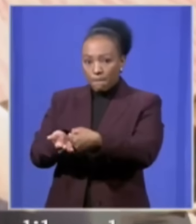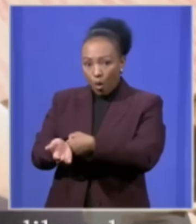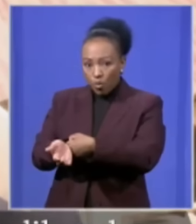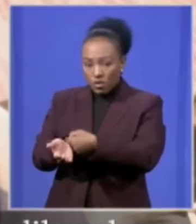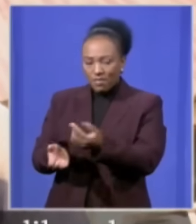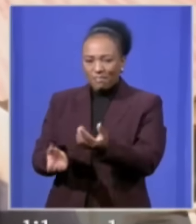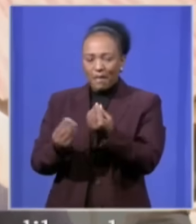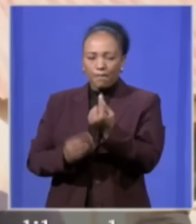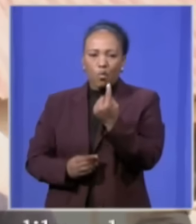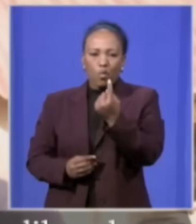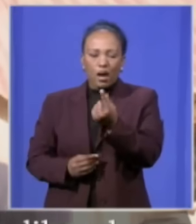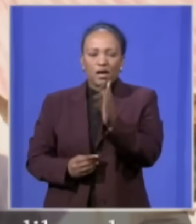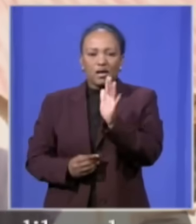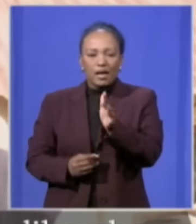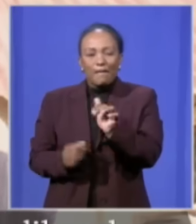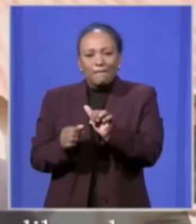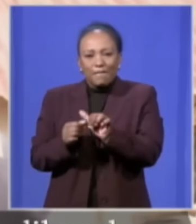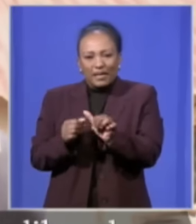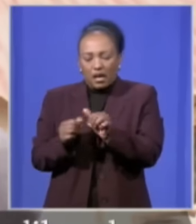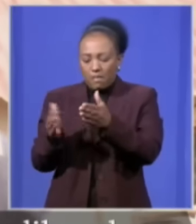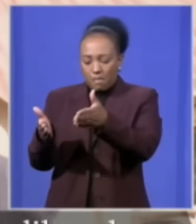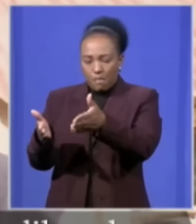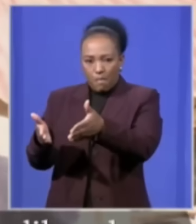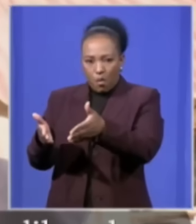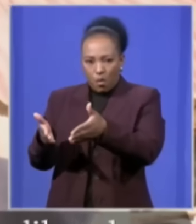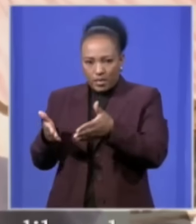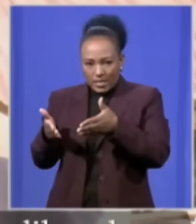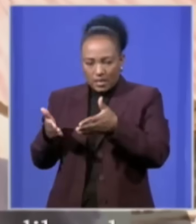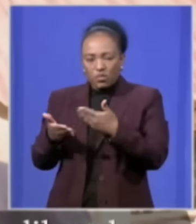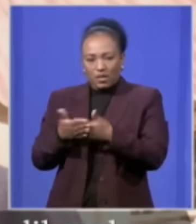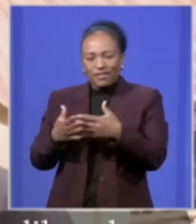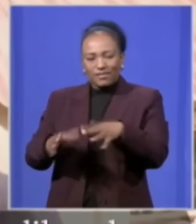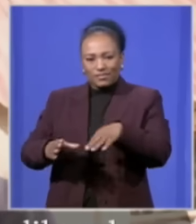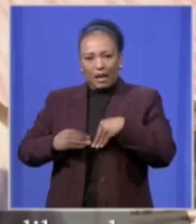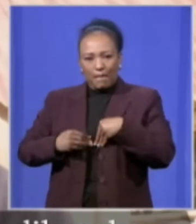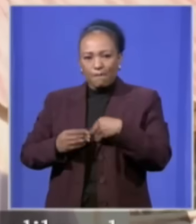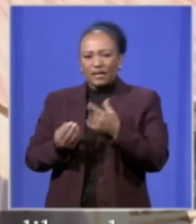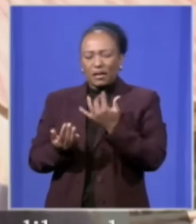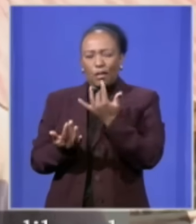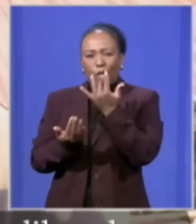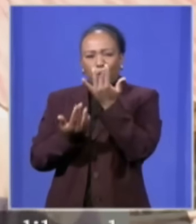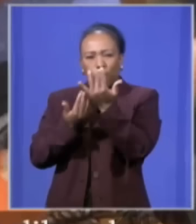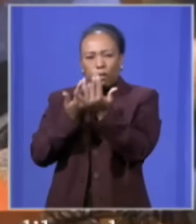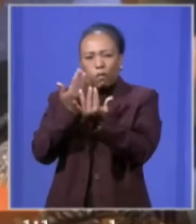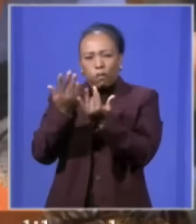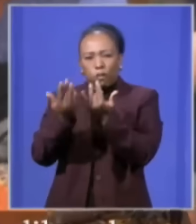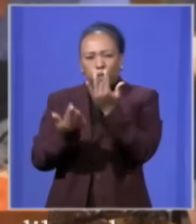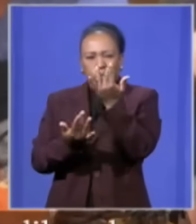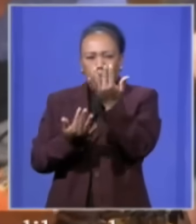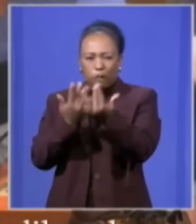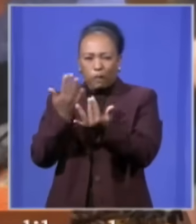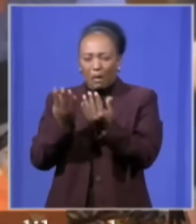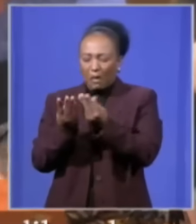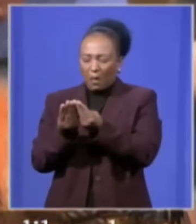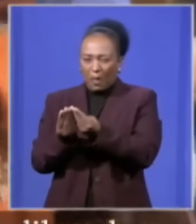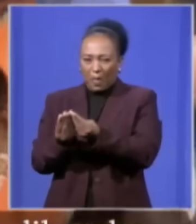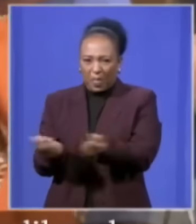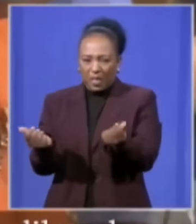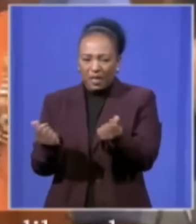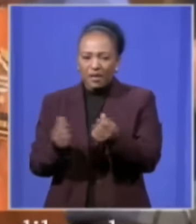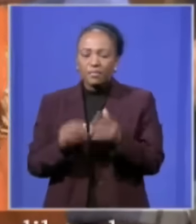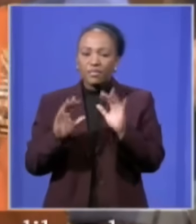Ge nka be re kgweditše setopo sa gago e be re tla kgona go amogela. Sikwazi ukuthi silithole ithambo likababamkhulu. Balapa ba re o be a šoma